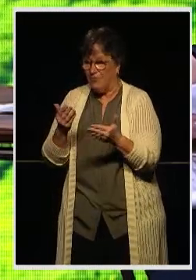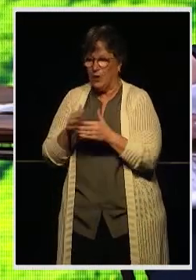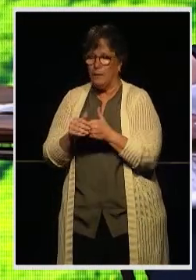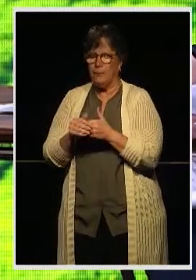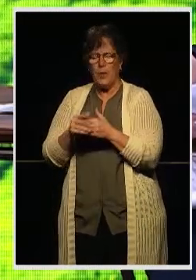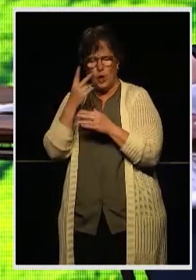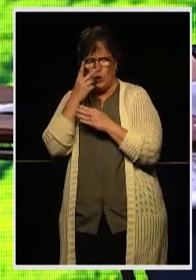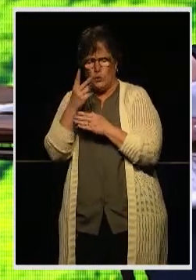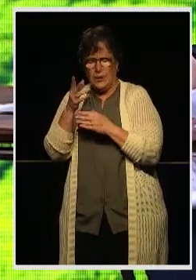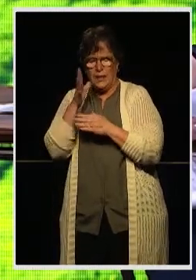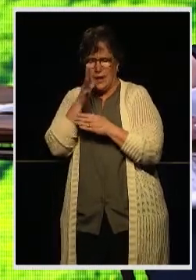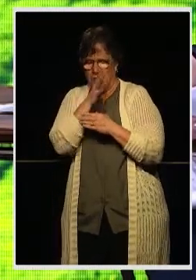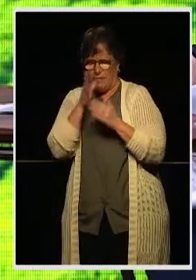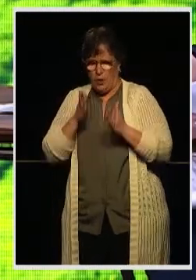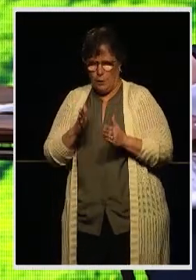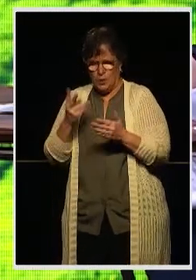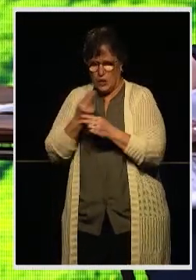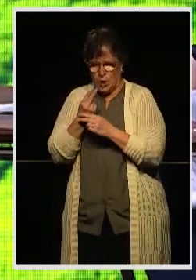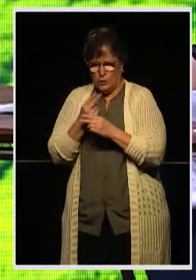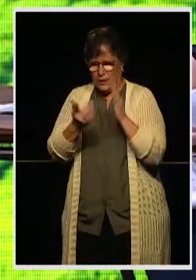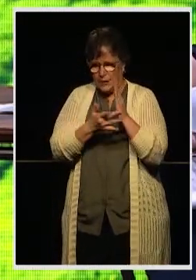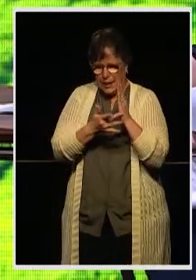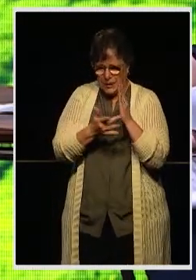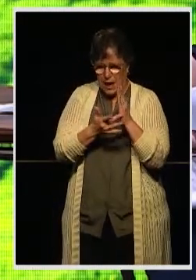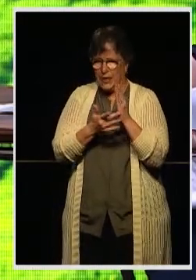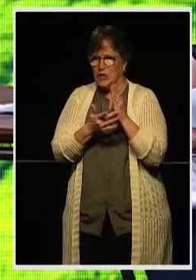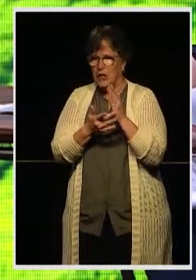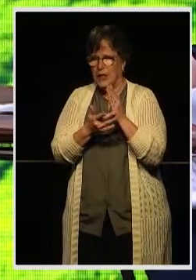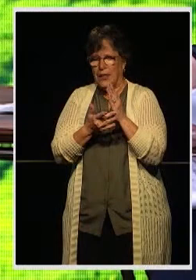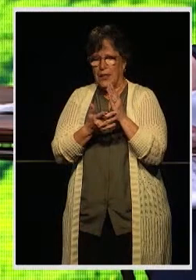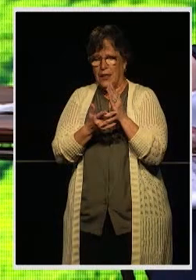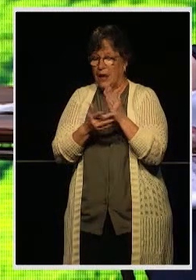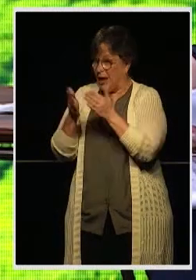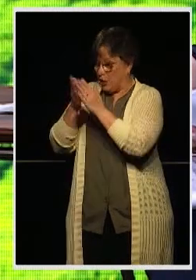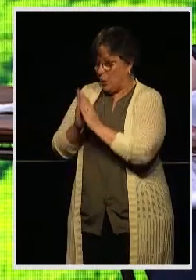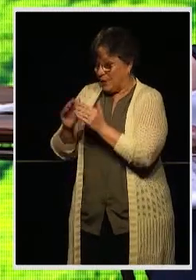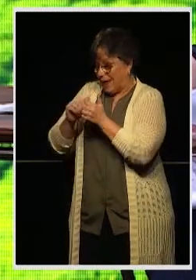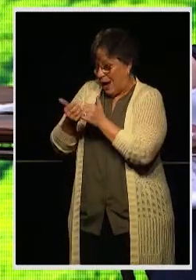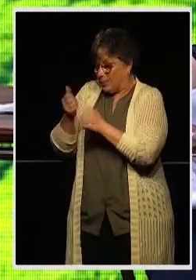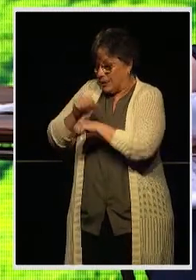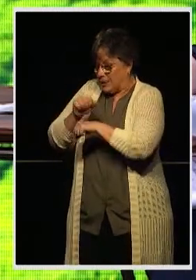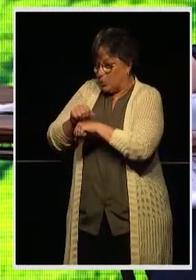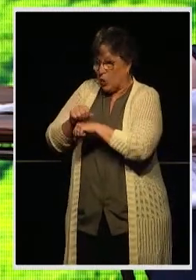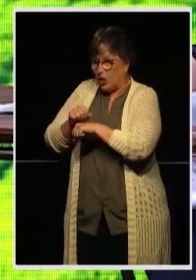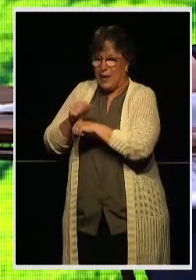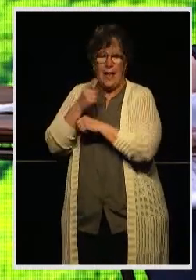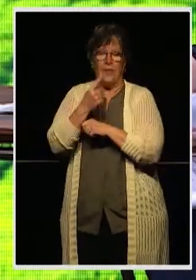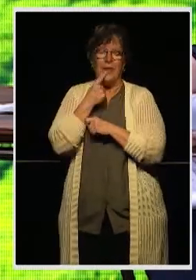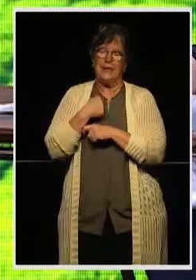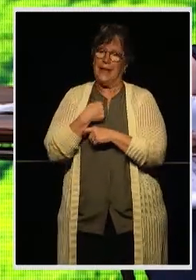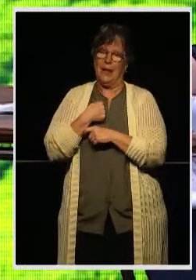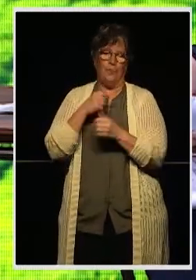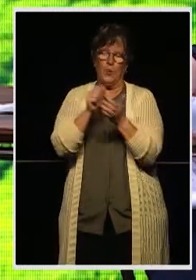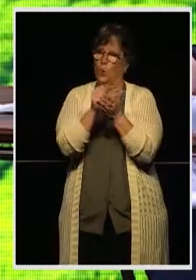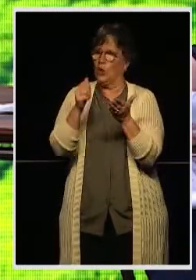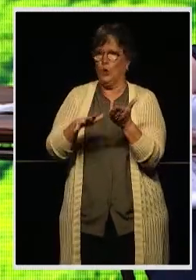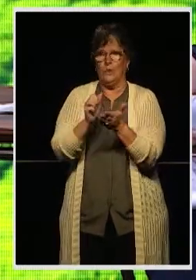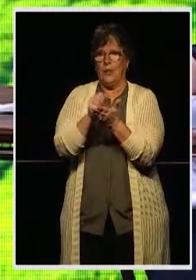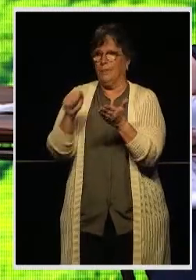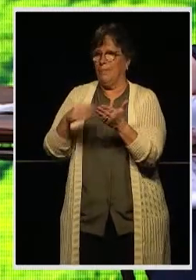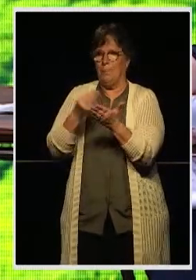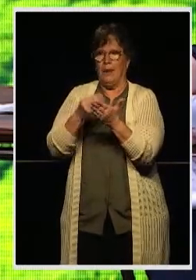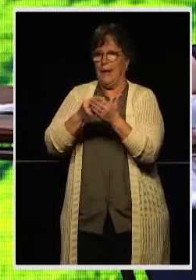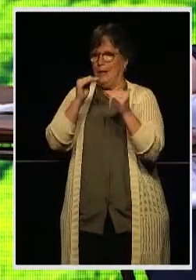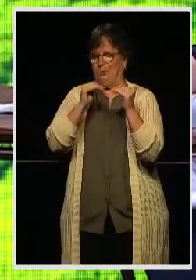they're very dedicated to the environment, you ask them, well, how does this work for your bottom line? And they say, we're losing money every year doing this. And it